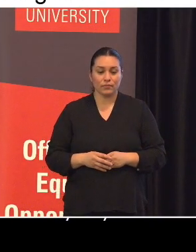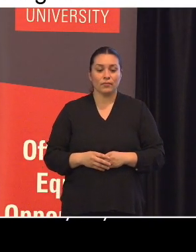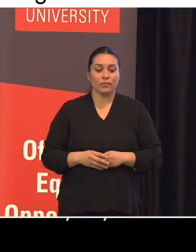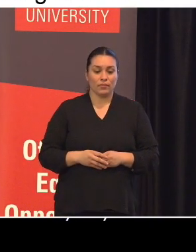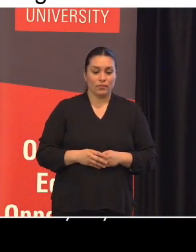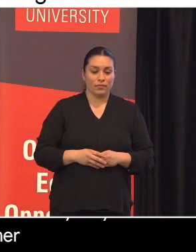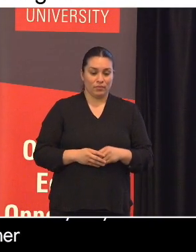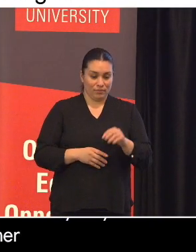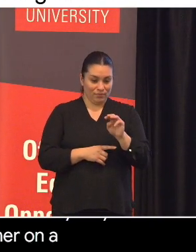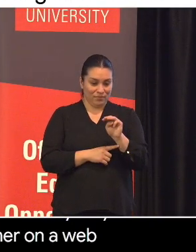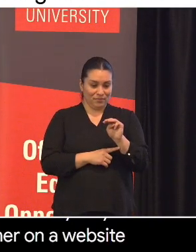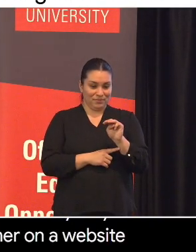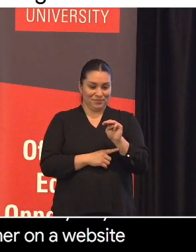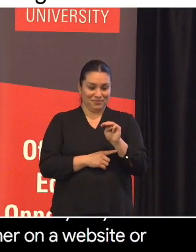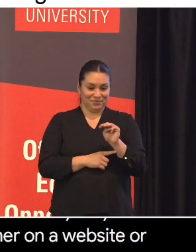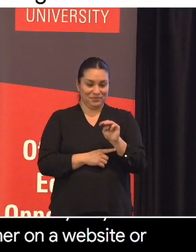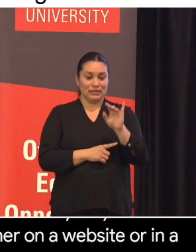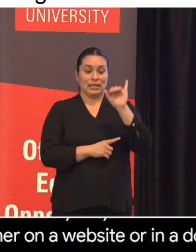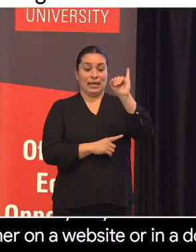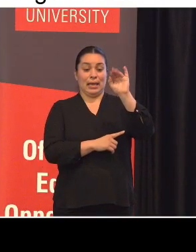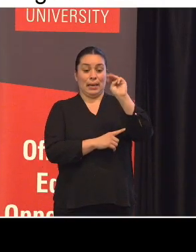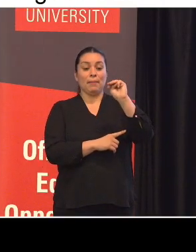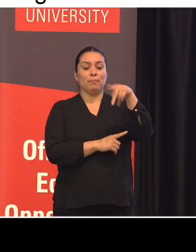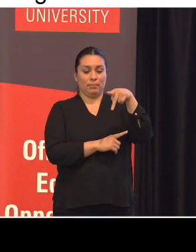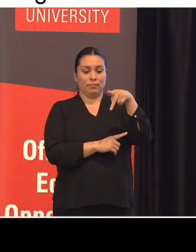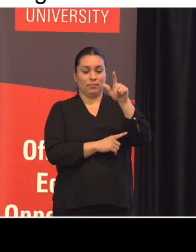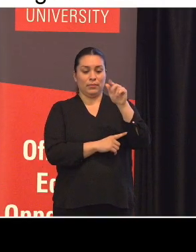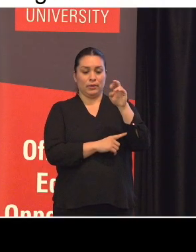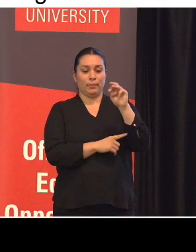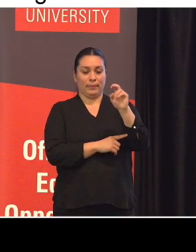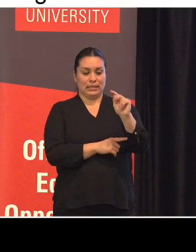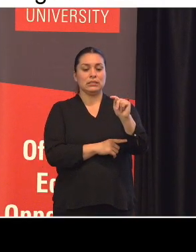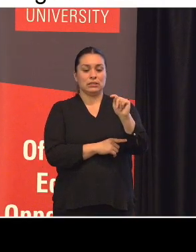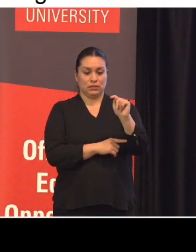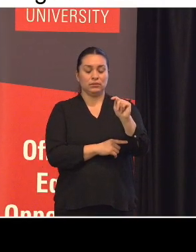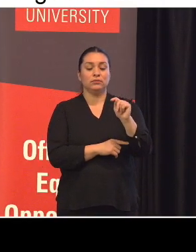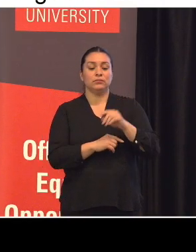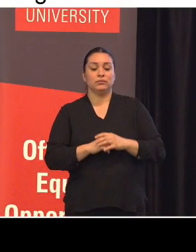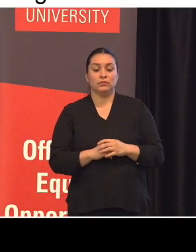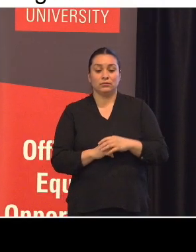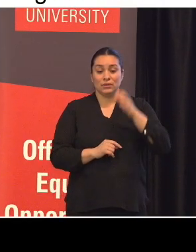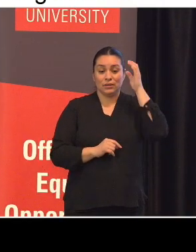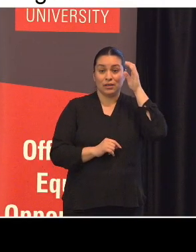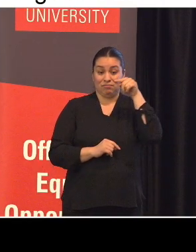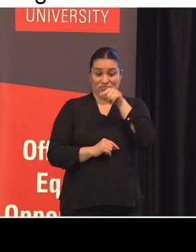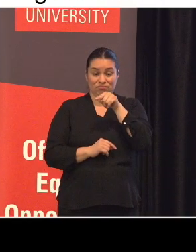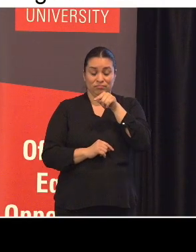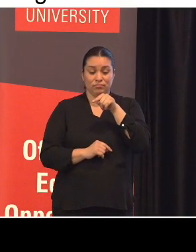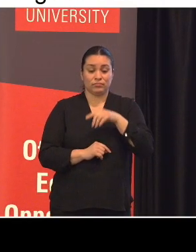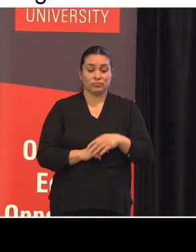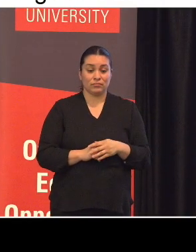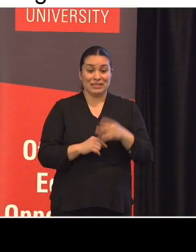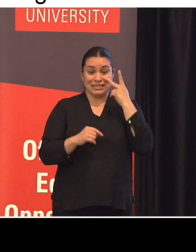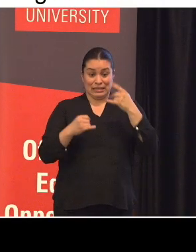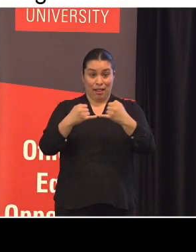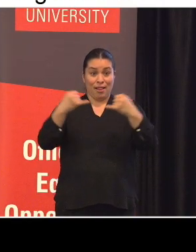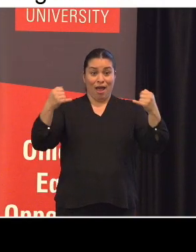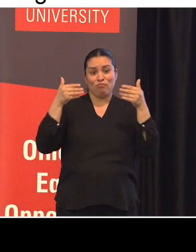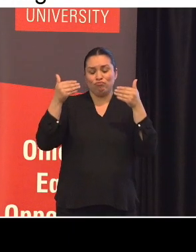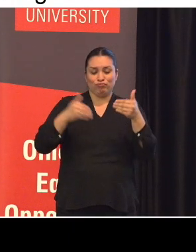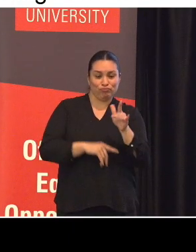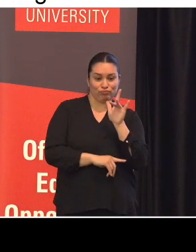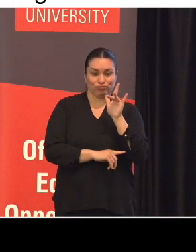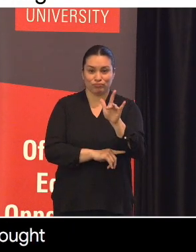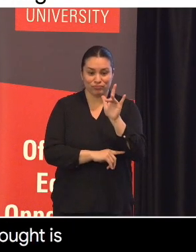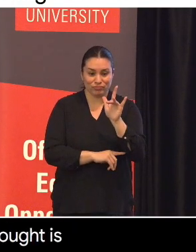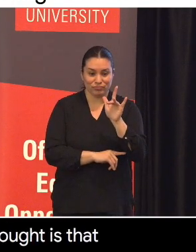text either on a website or in a document that's in my online course, I'm gonna click on it because it looks like a link. And when nothing happens, my